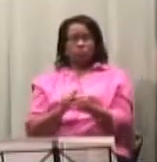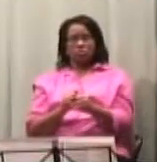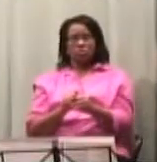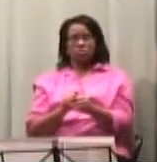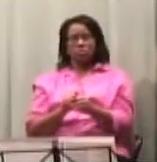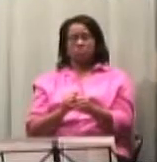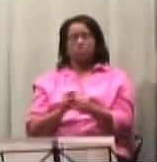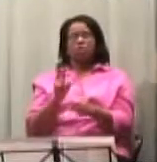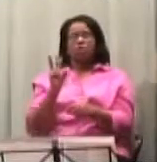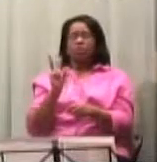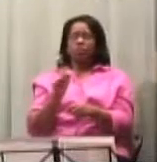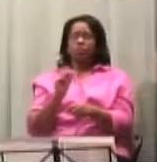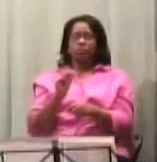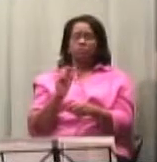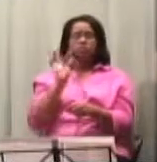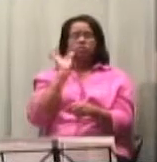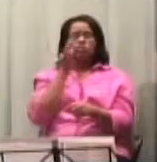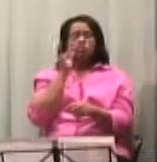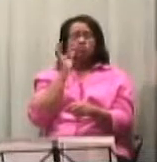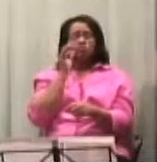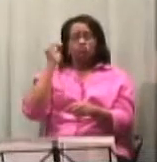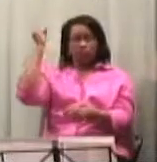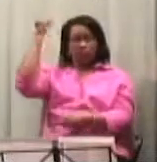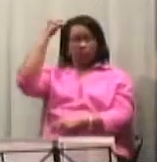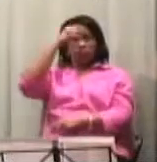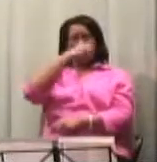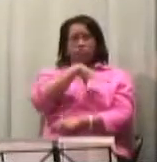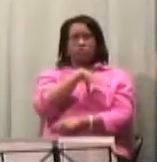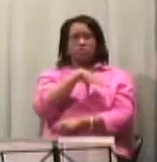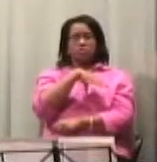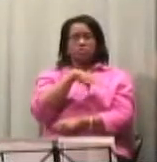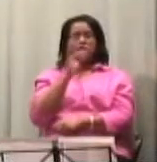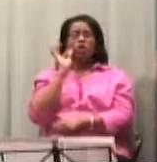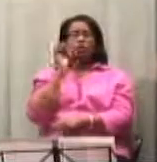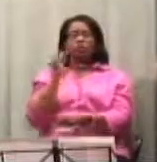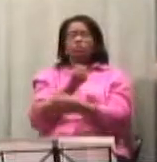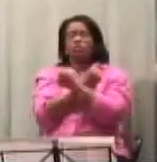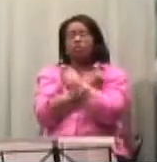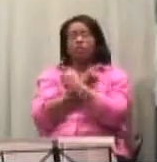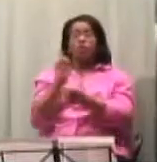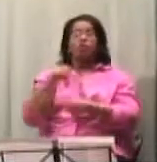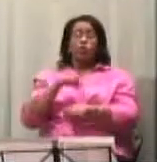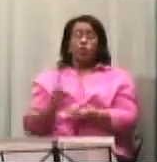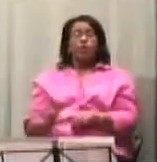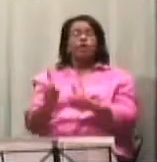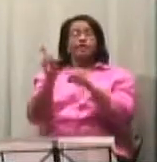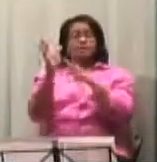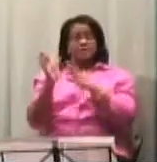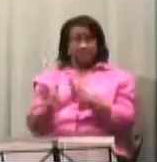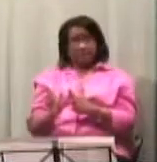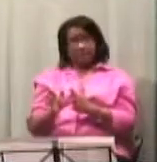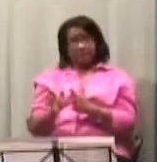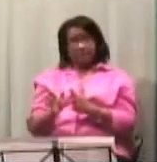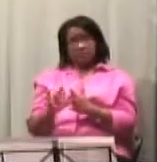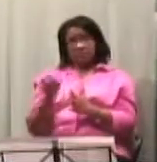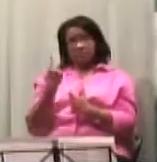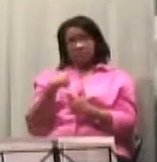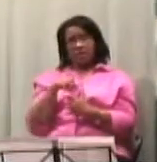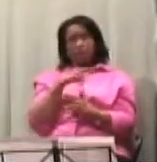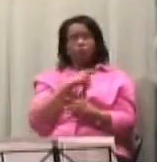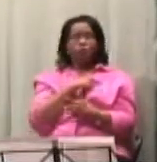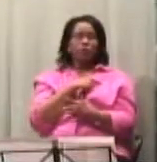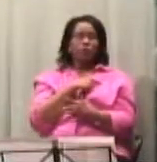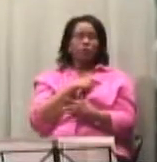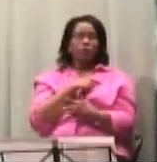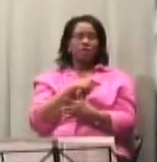of brotherhood, thinking always that we all are disciples. And as disciples, we are trying